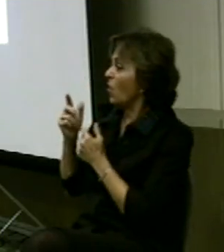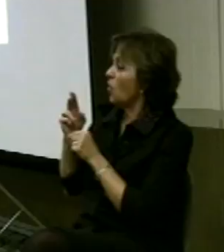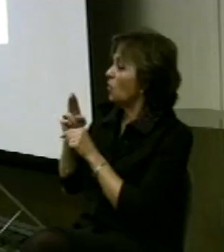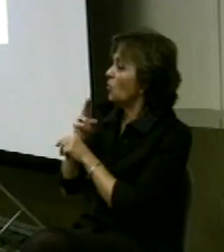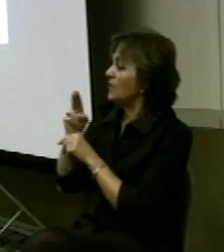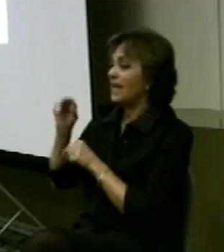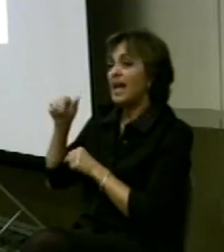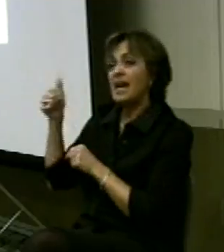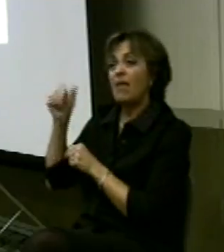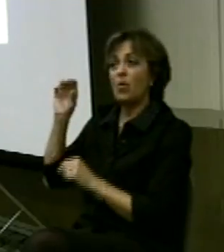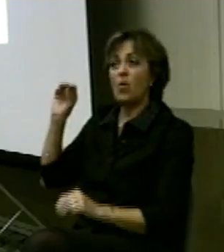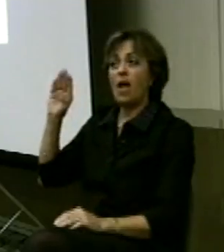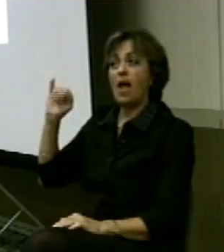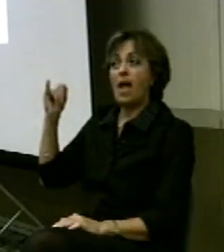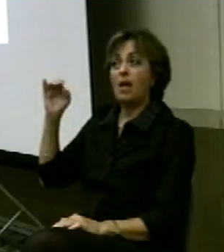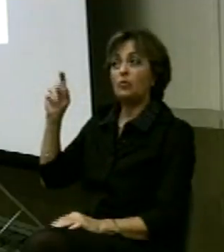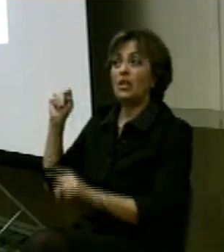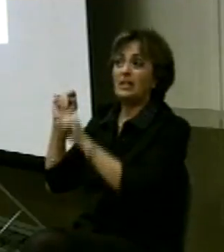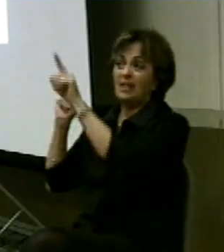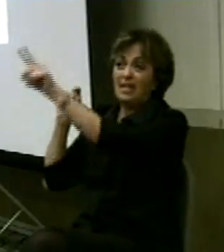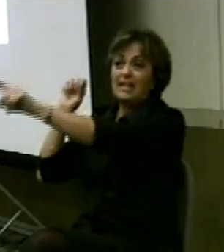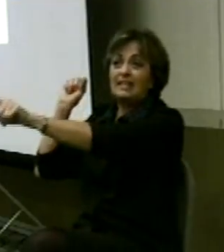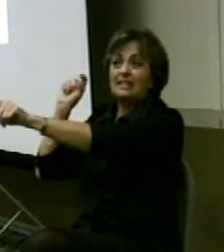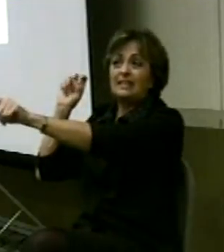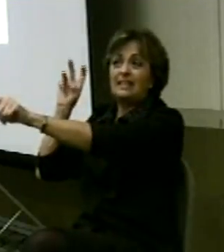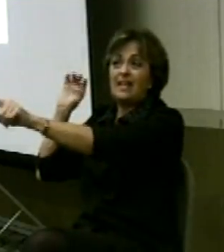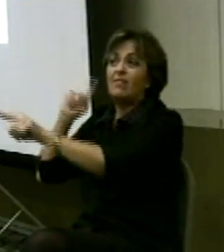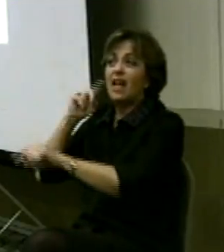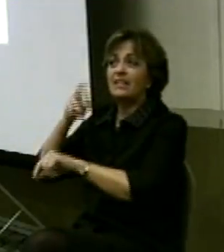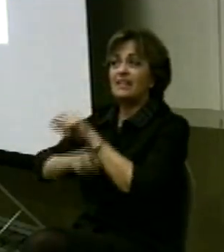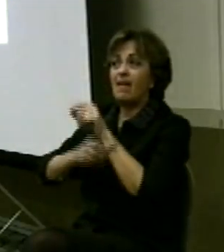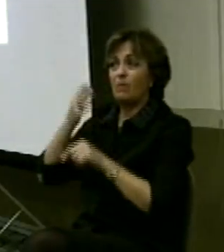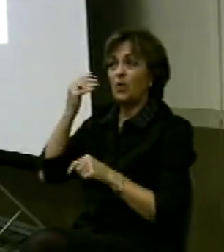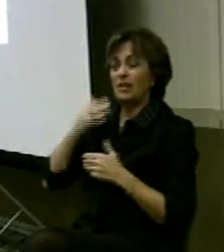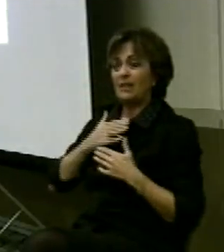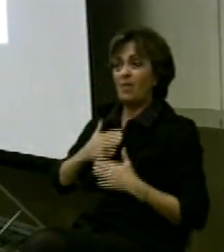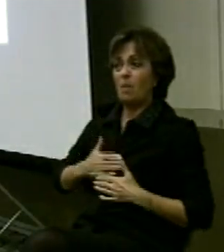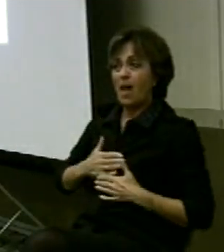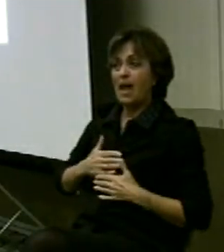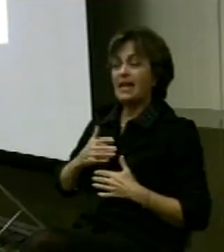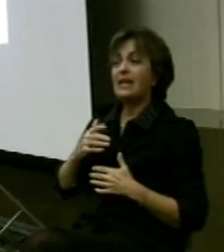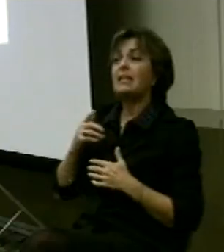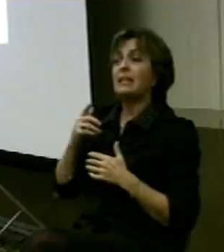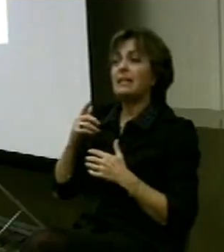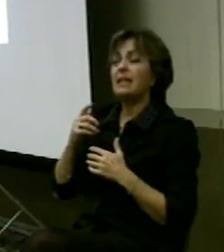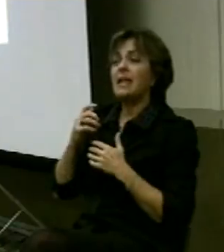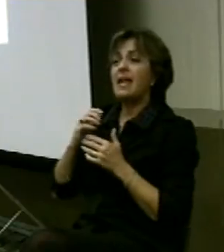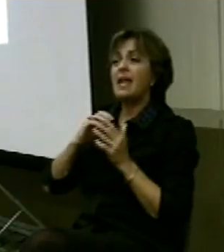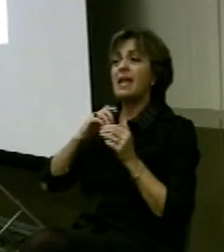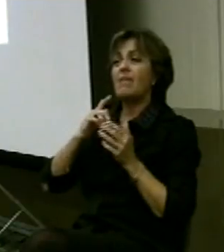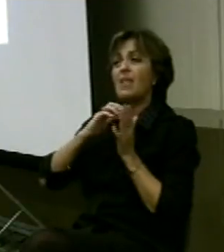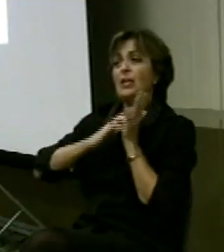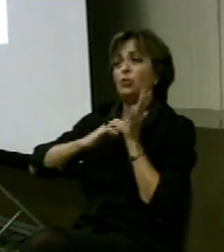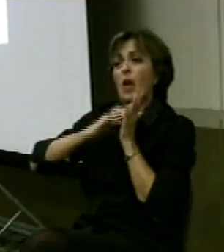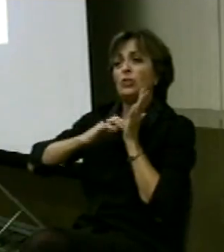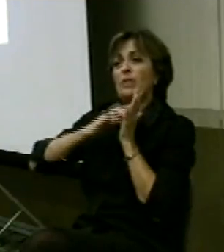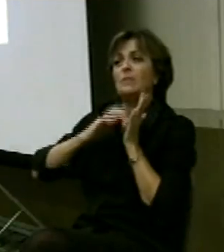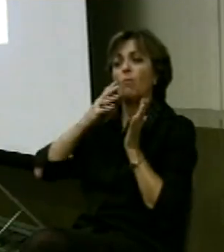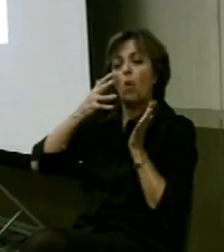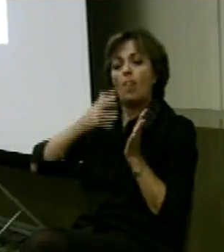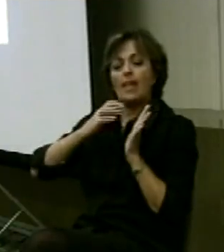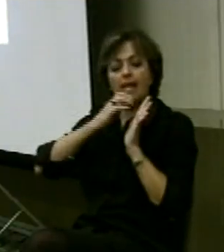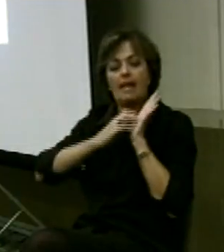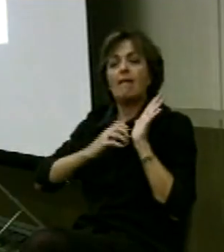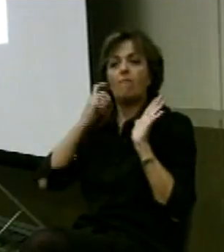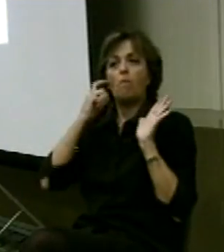another object? That's going to be very tough because if the body's heated and they scratch themselves, they're going to leave visual marks, whereas if they were